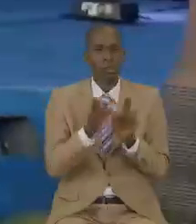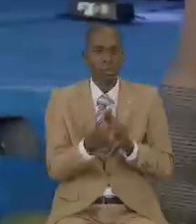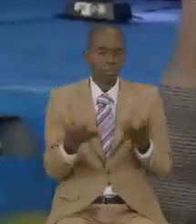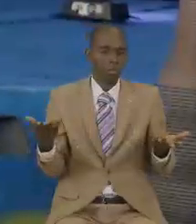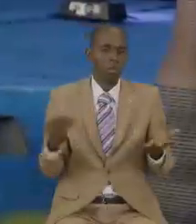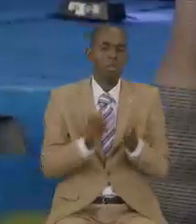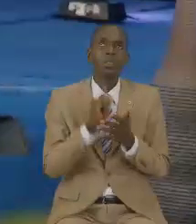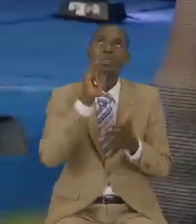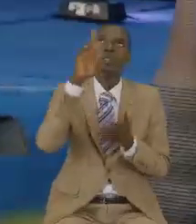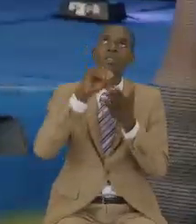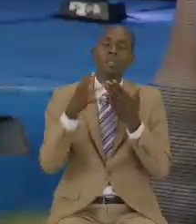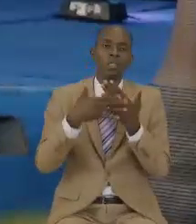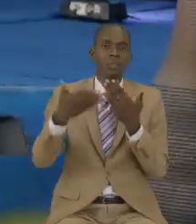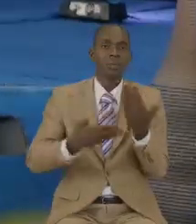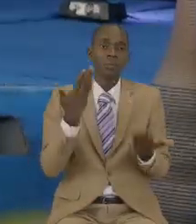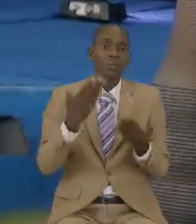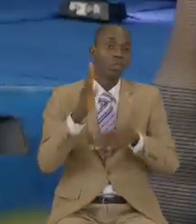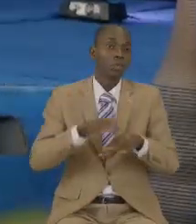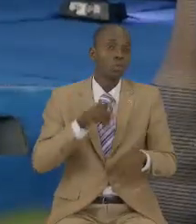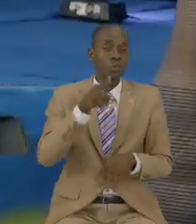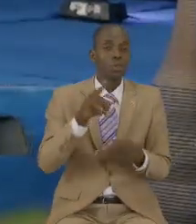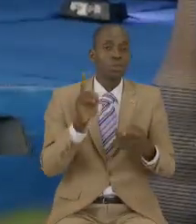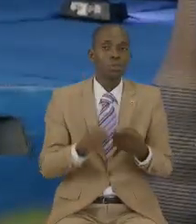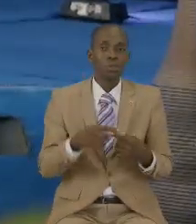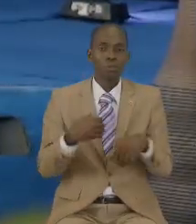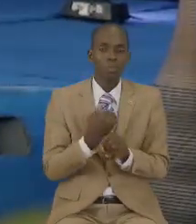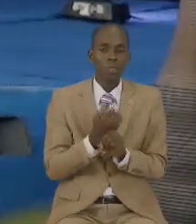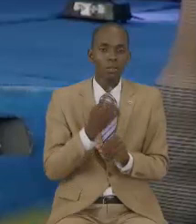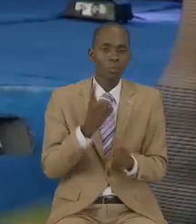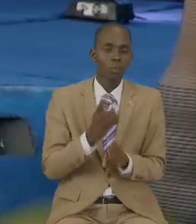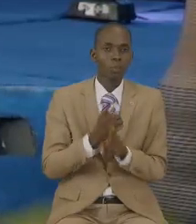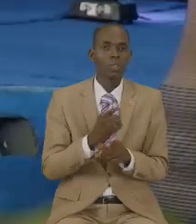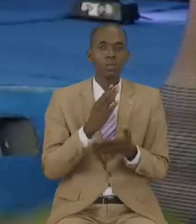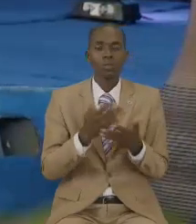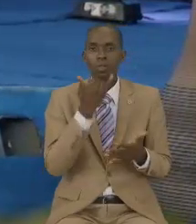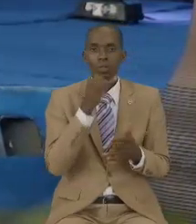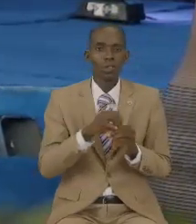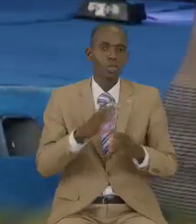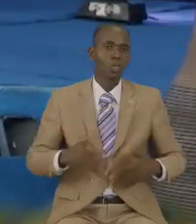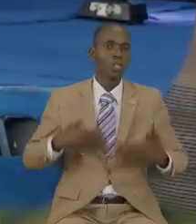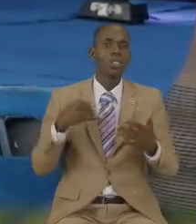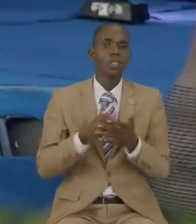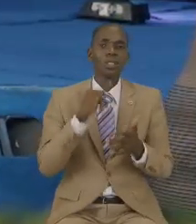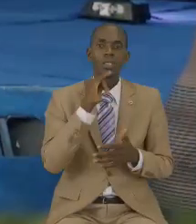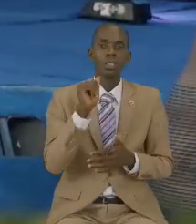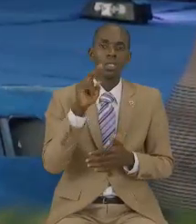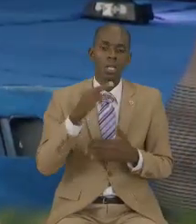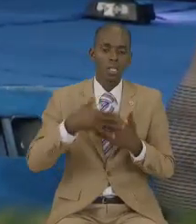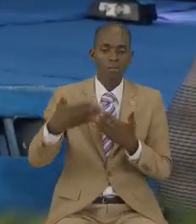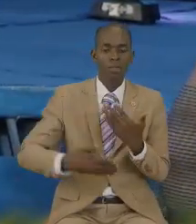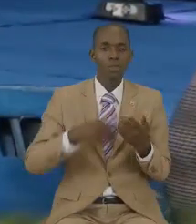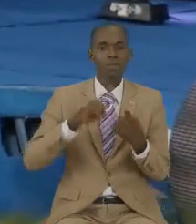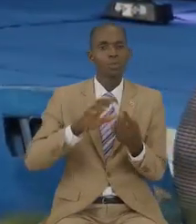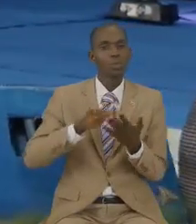invitation. It might call you to make right something in your life. It's an invitation to glory. It